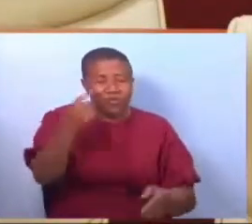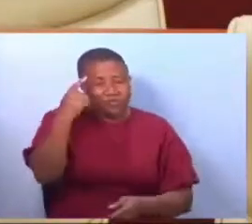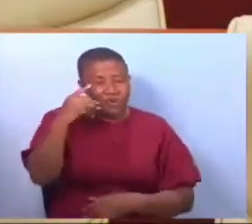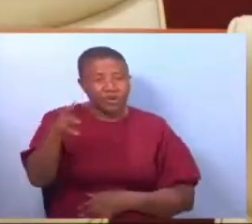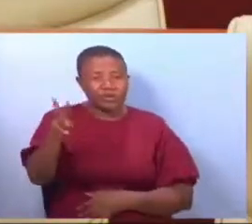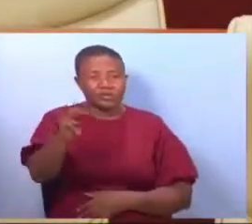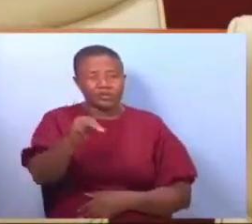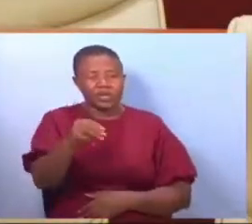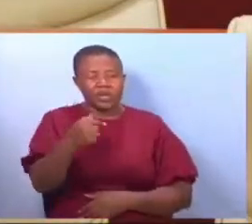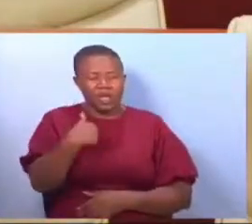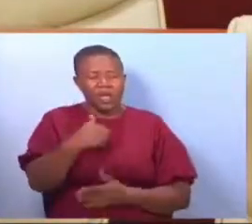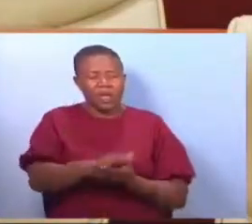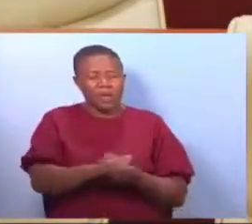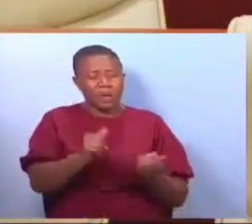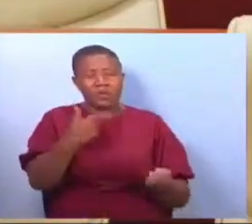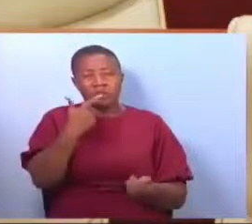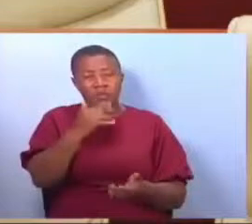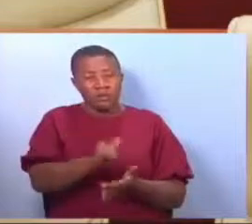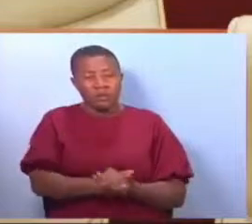say that